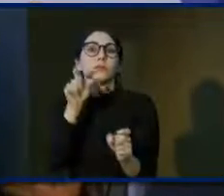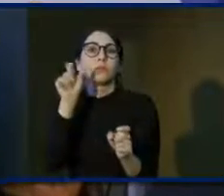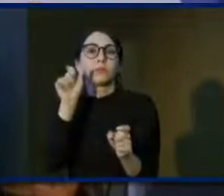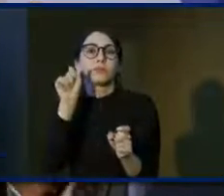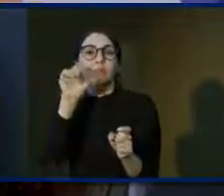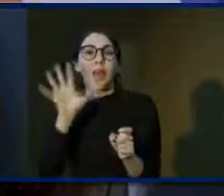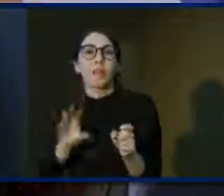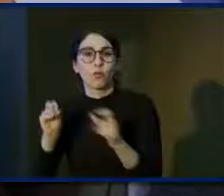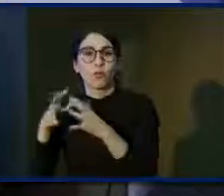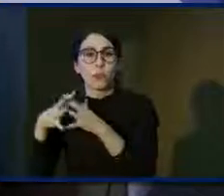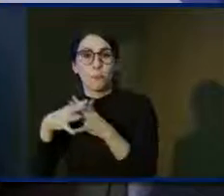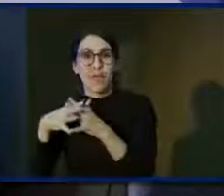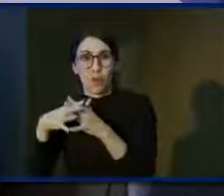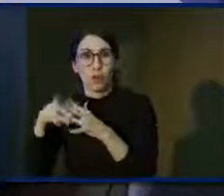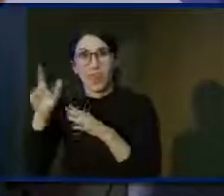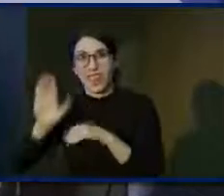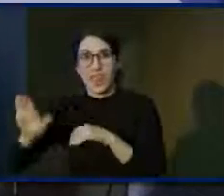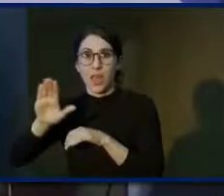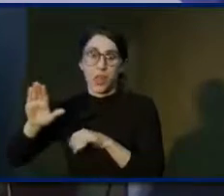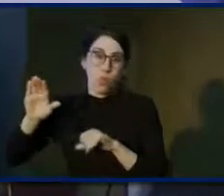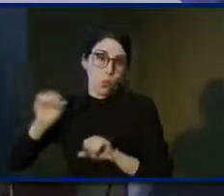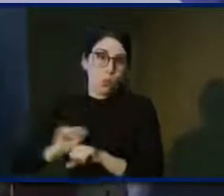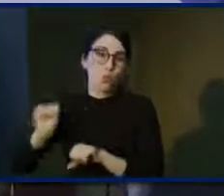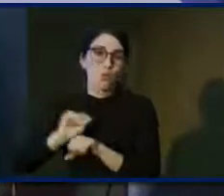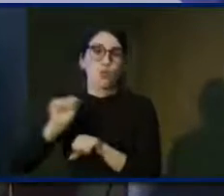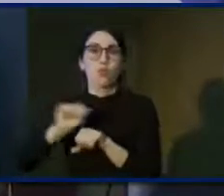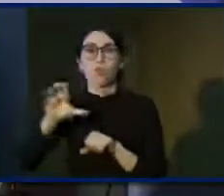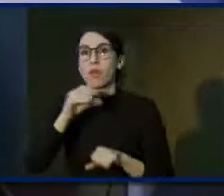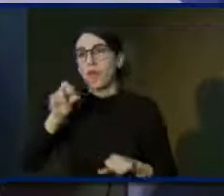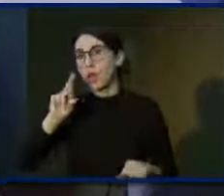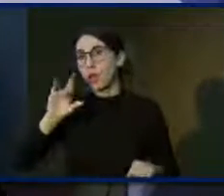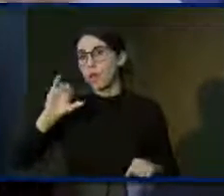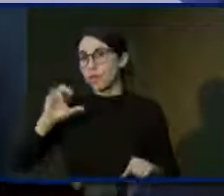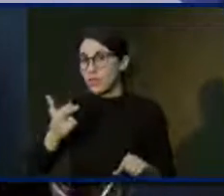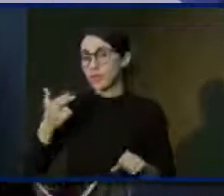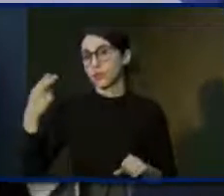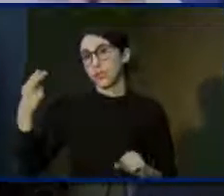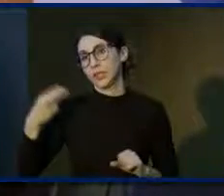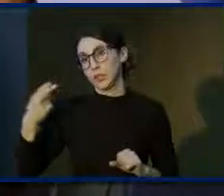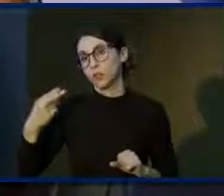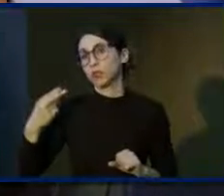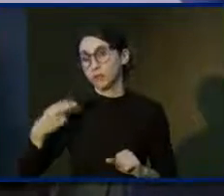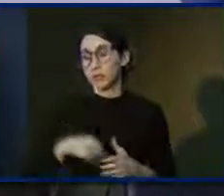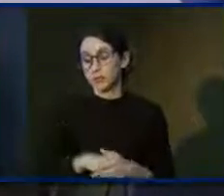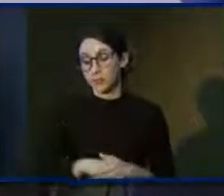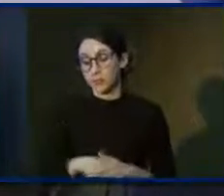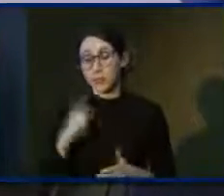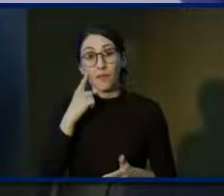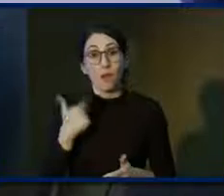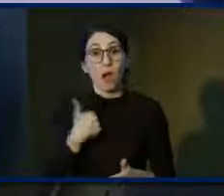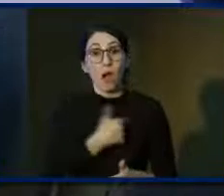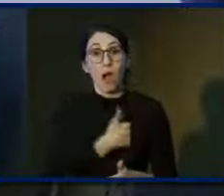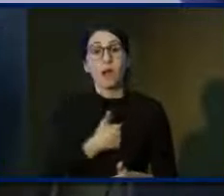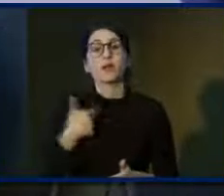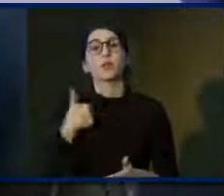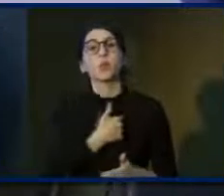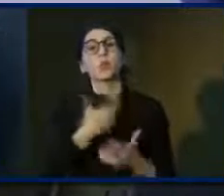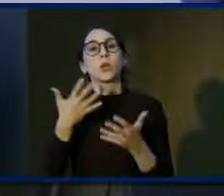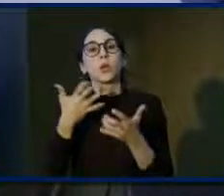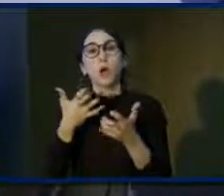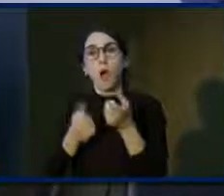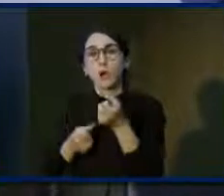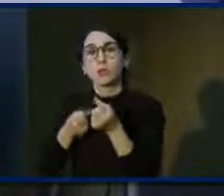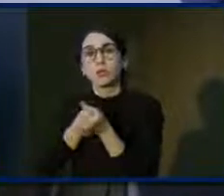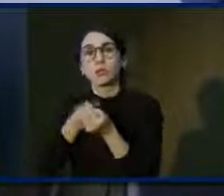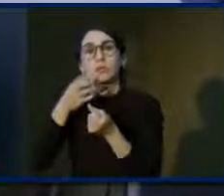right to vote and all of that rich history that is there. And for us, it is part about carrying that baton forward and